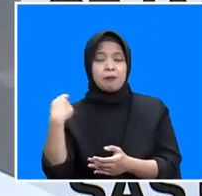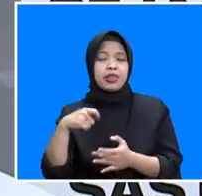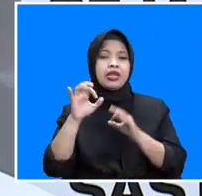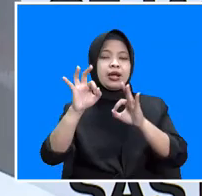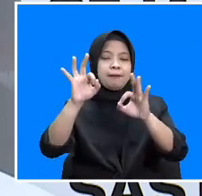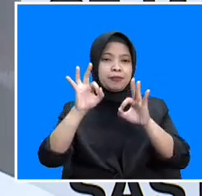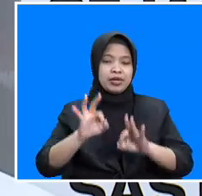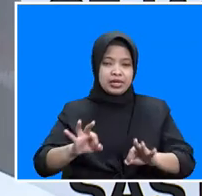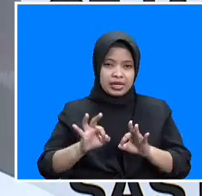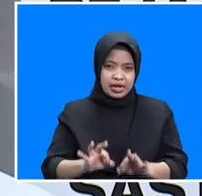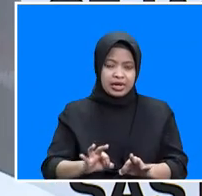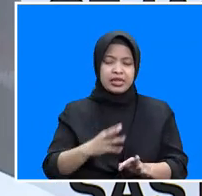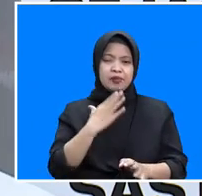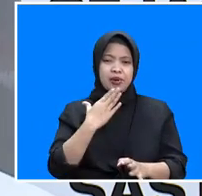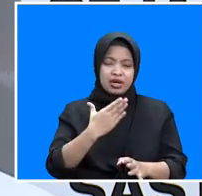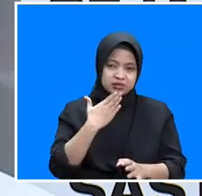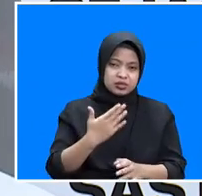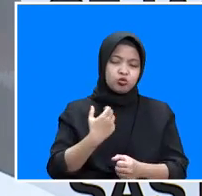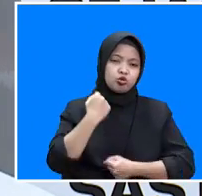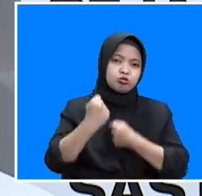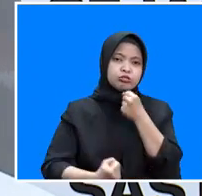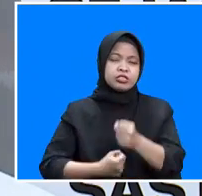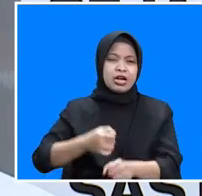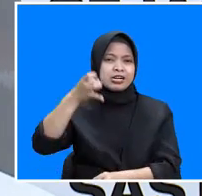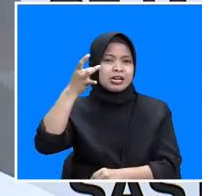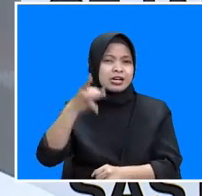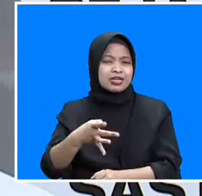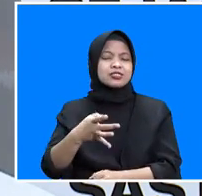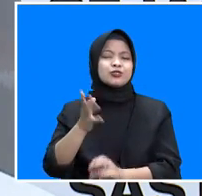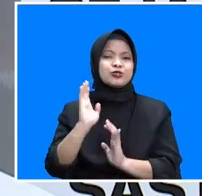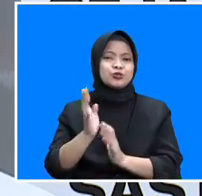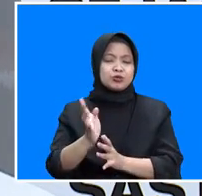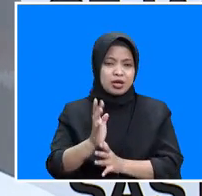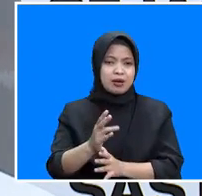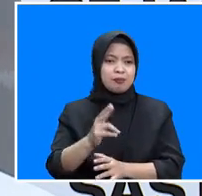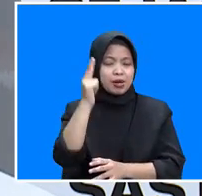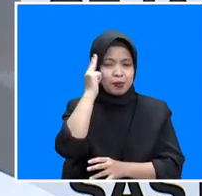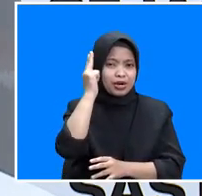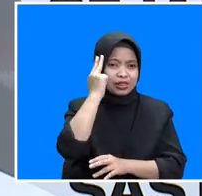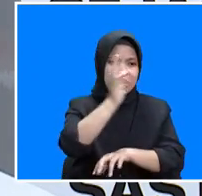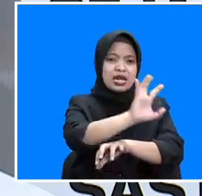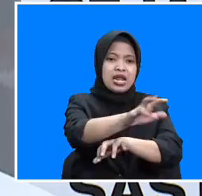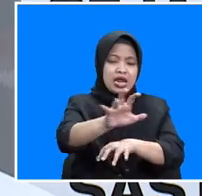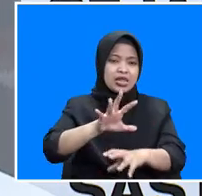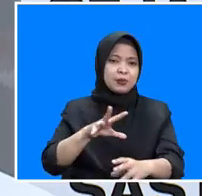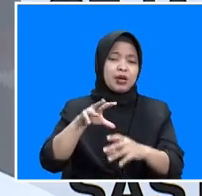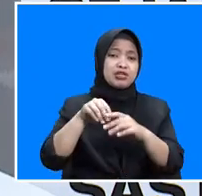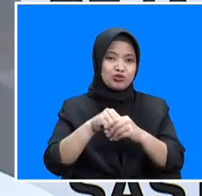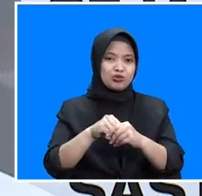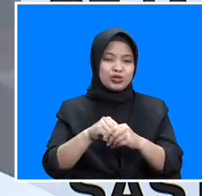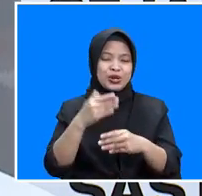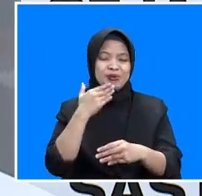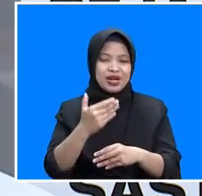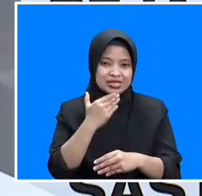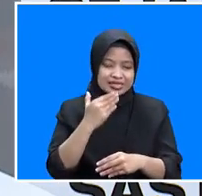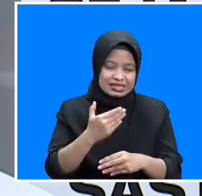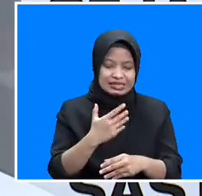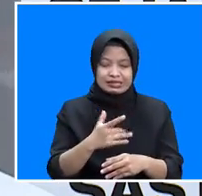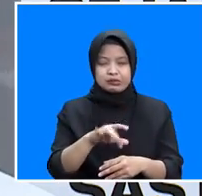with at the subnational government level as well, because I would have to say, we're working a lot with civil